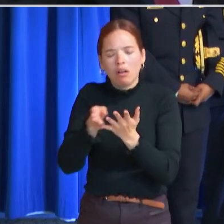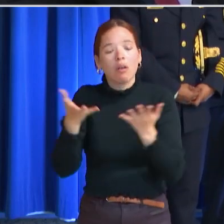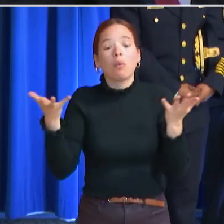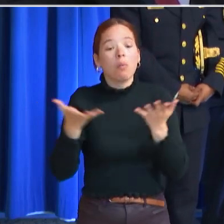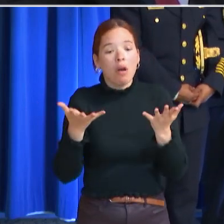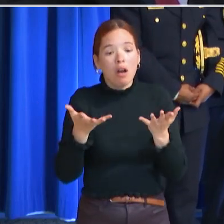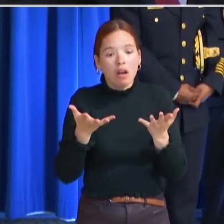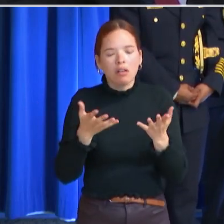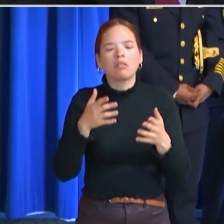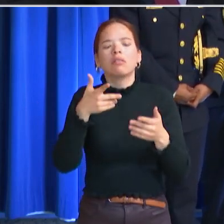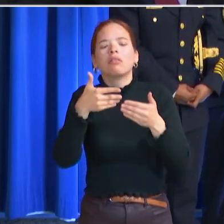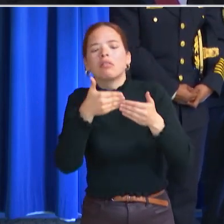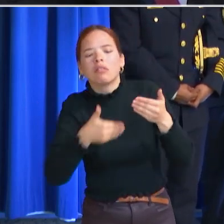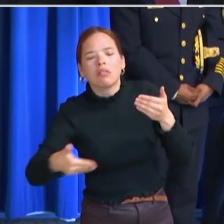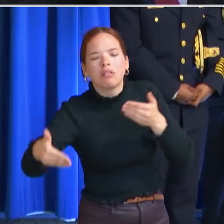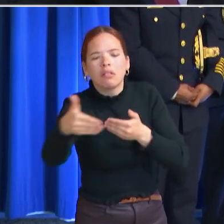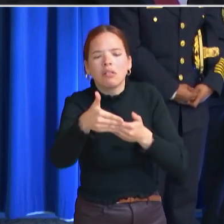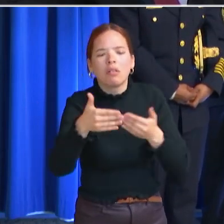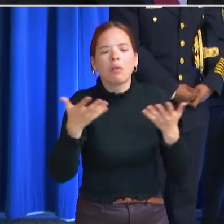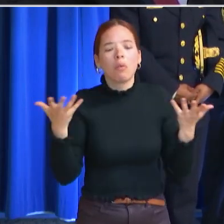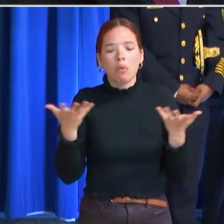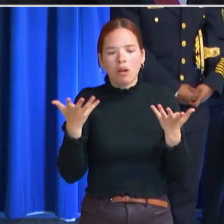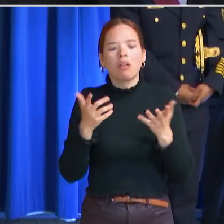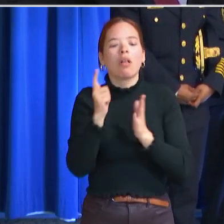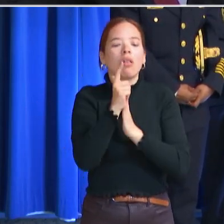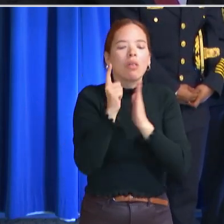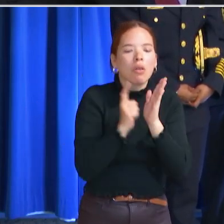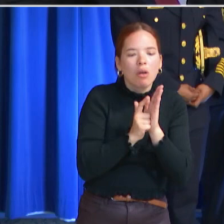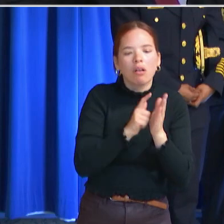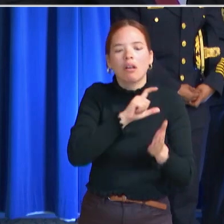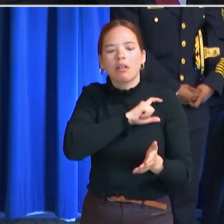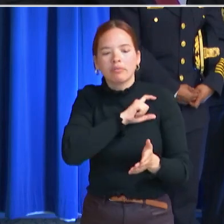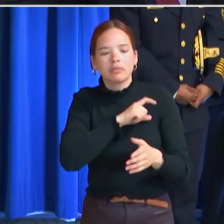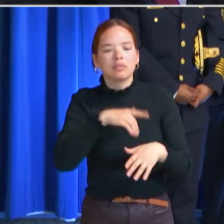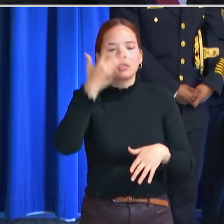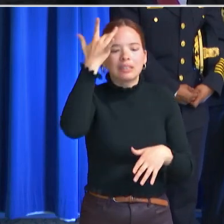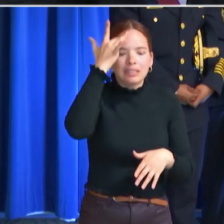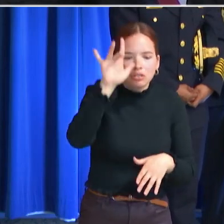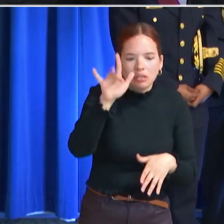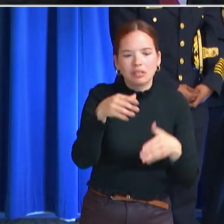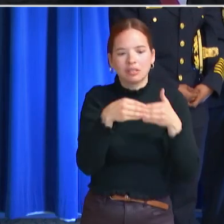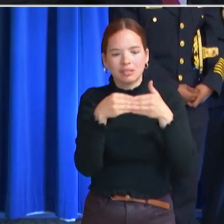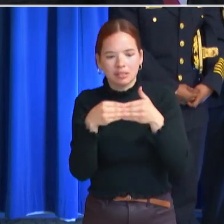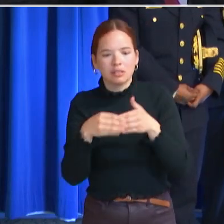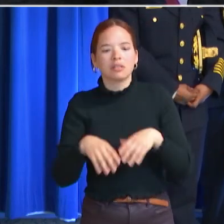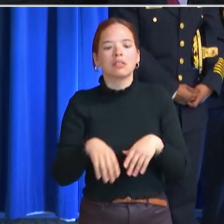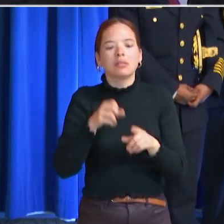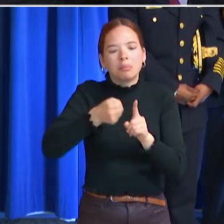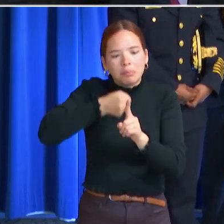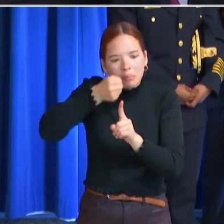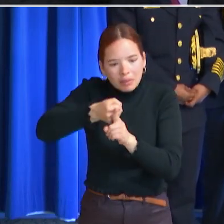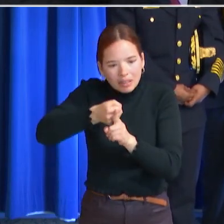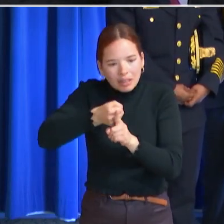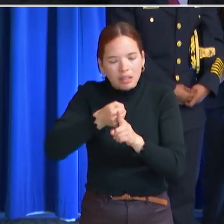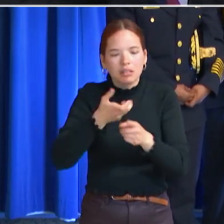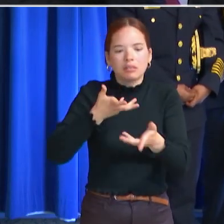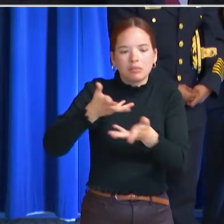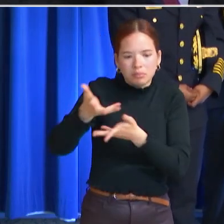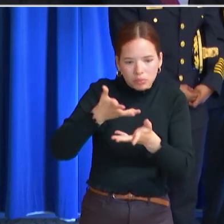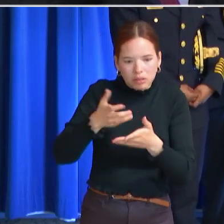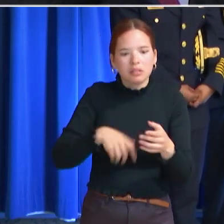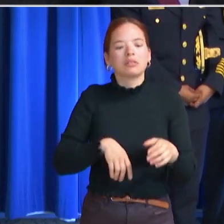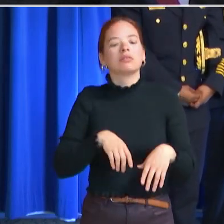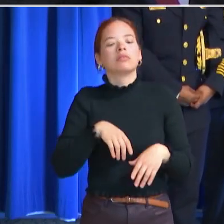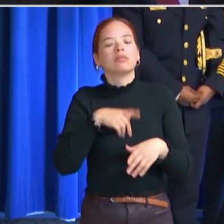focused law enforcement and intelligence-led policing, impactful community engagement, innovative infrastructure, and an